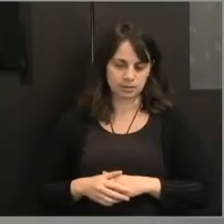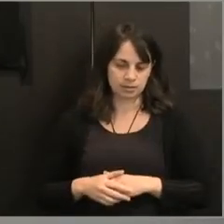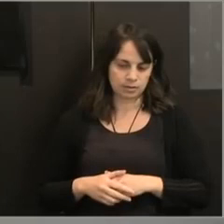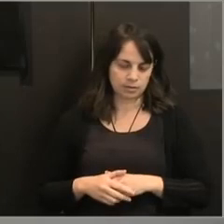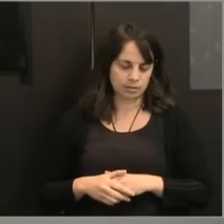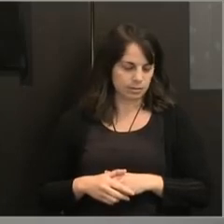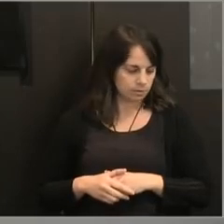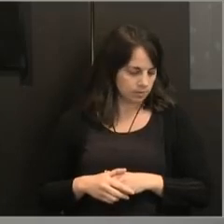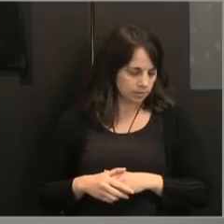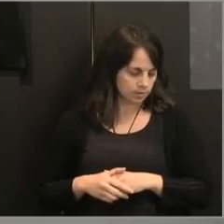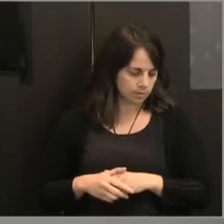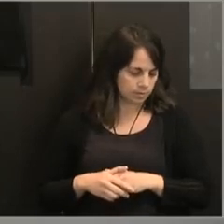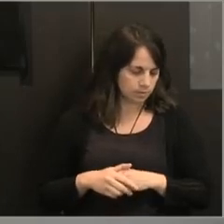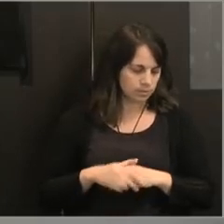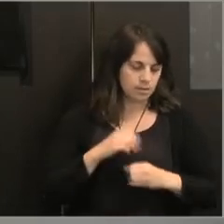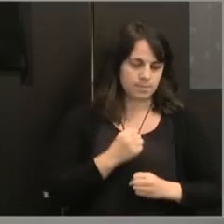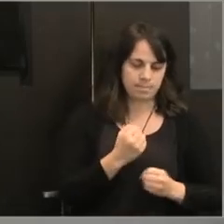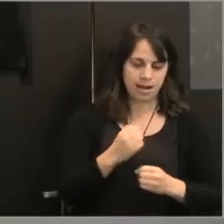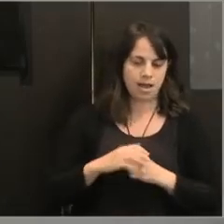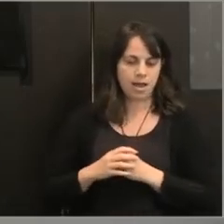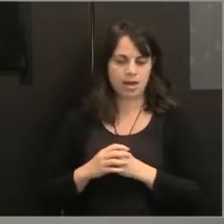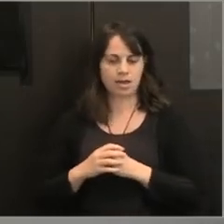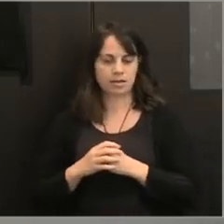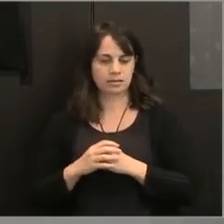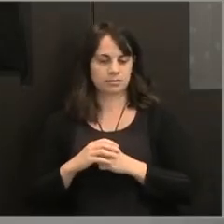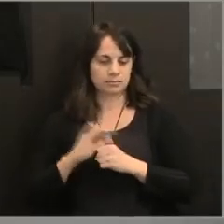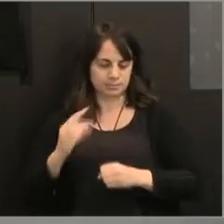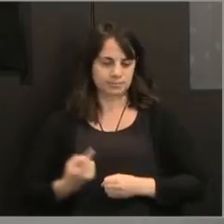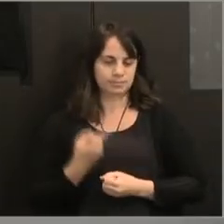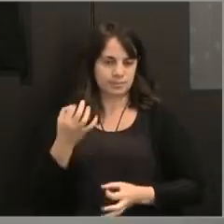To hold mana and tino rangatiratanga was the only